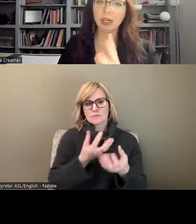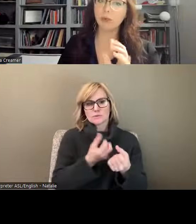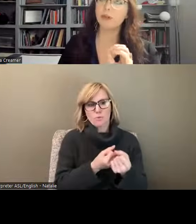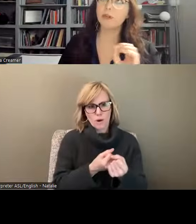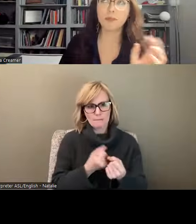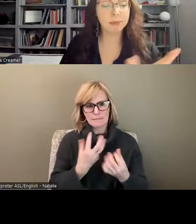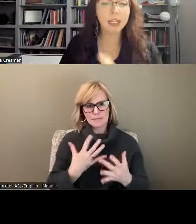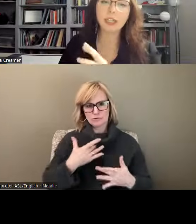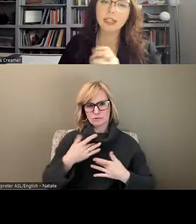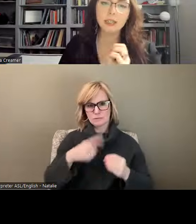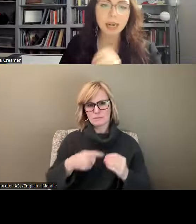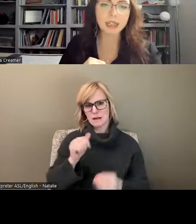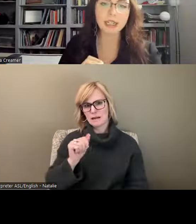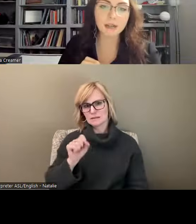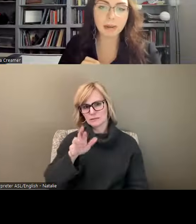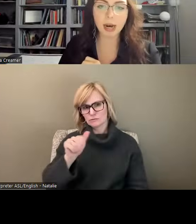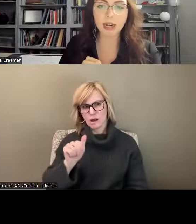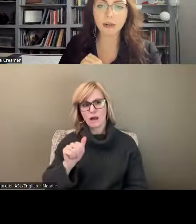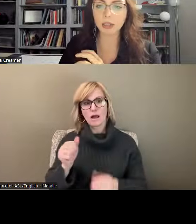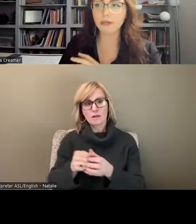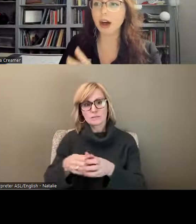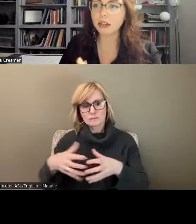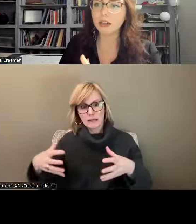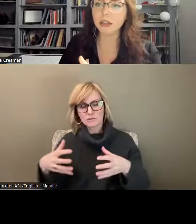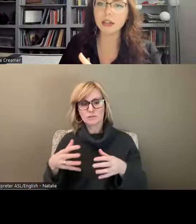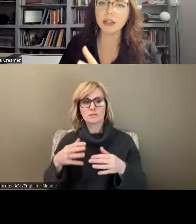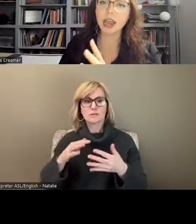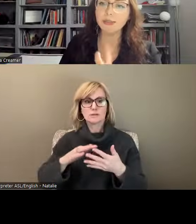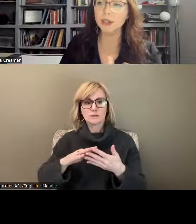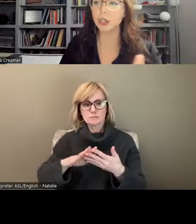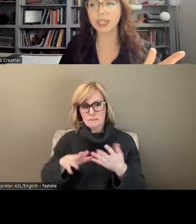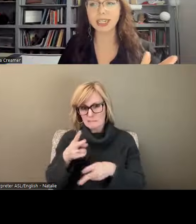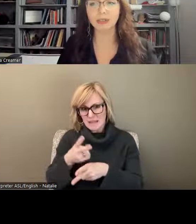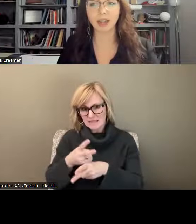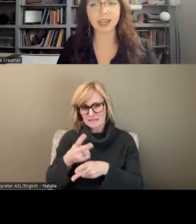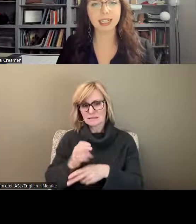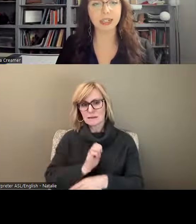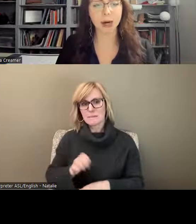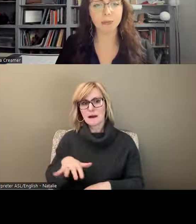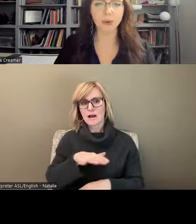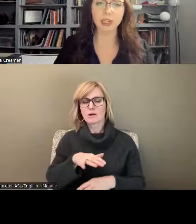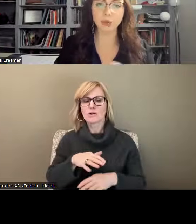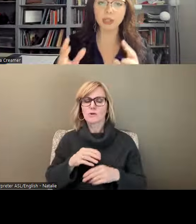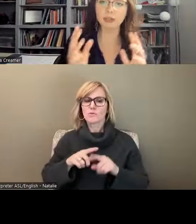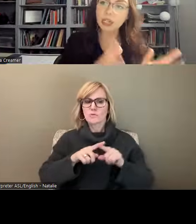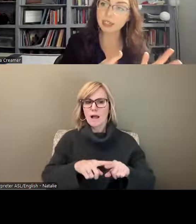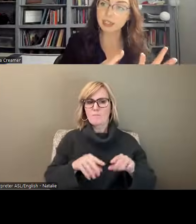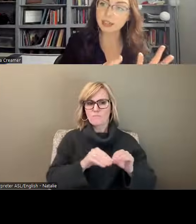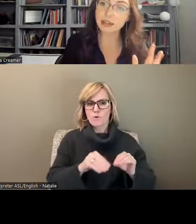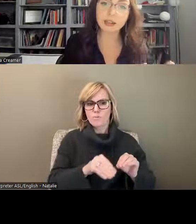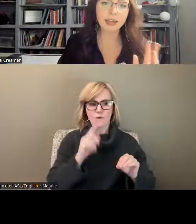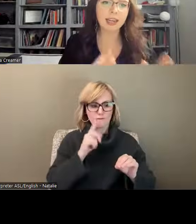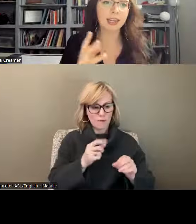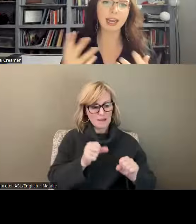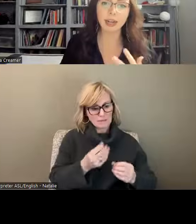concerns. Perpetual expansion and maintenance of the empire really fostered an ever-increasing reliance upon both resources for